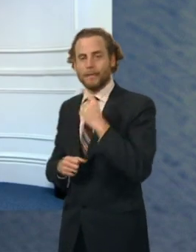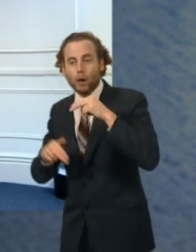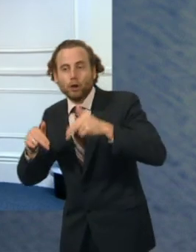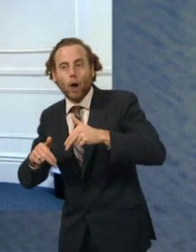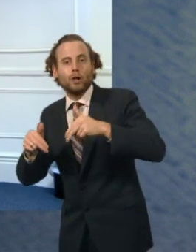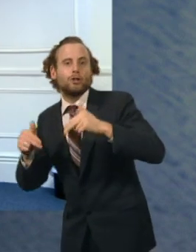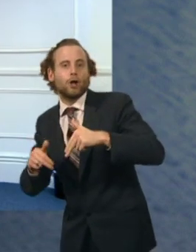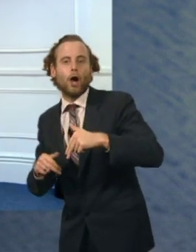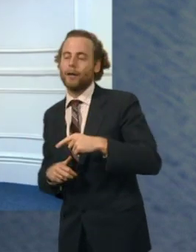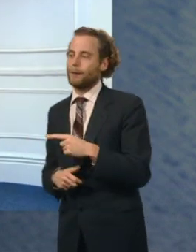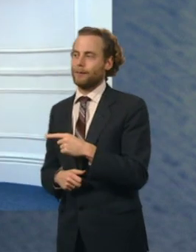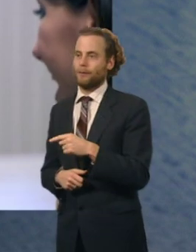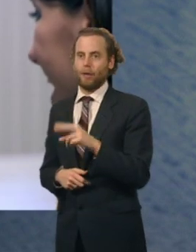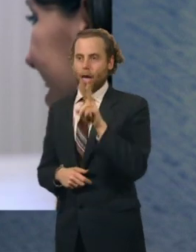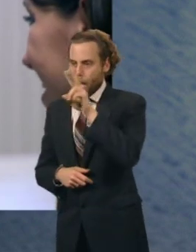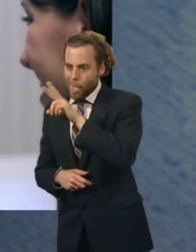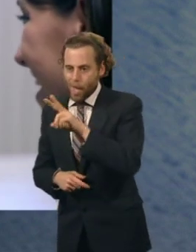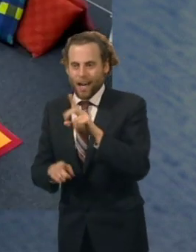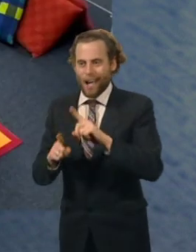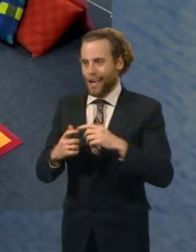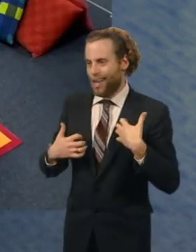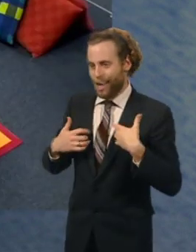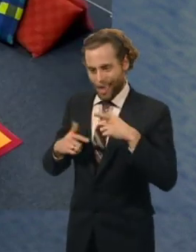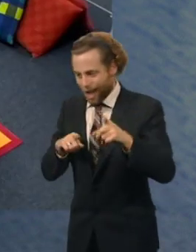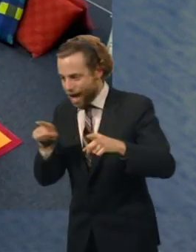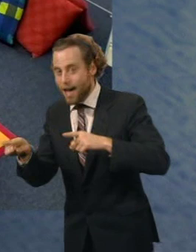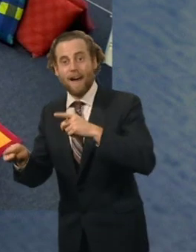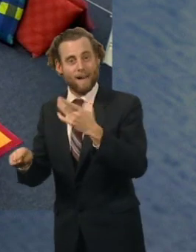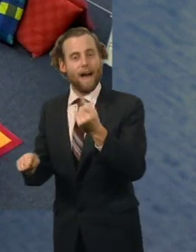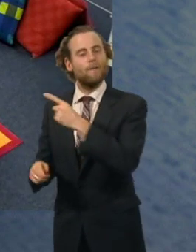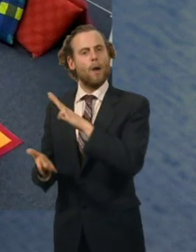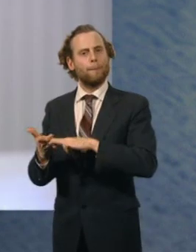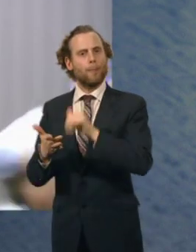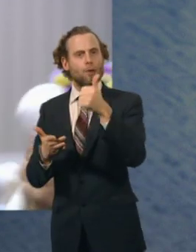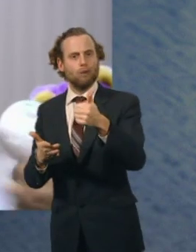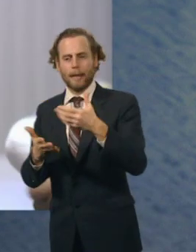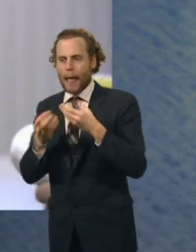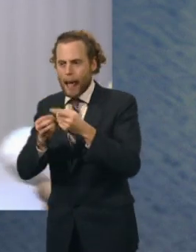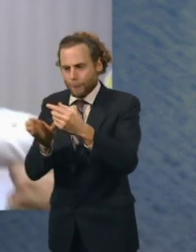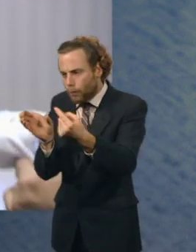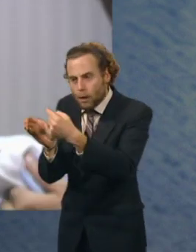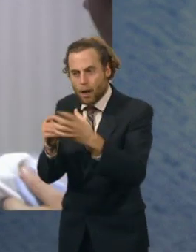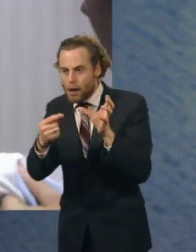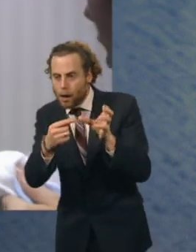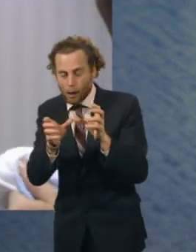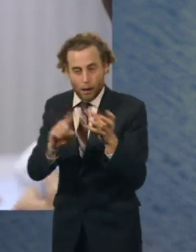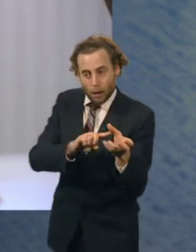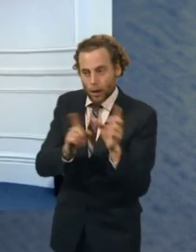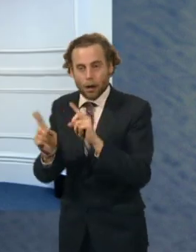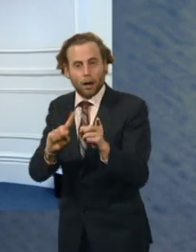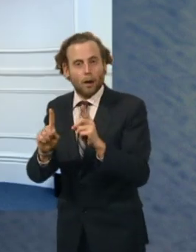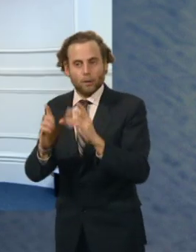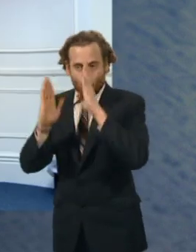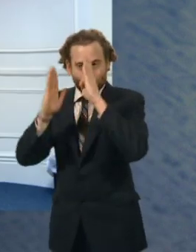Lila likes exploring objects and things. Her mum very appropriately just using objects to go back and forth with her. Then, when